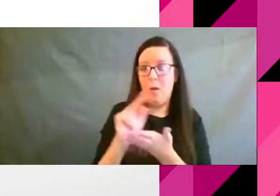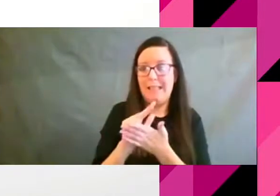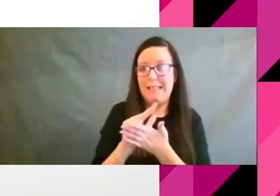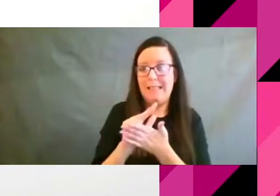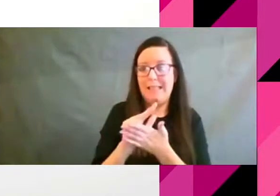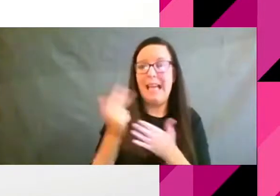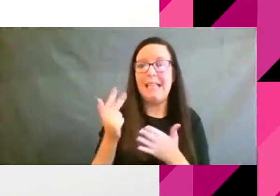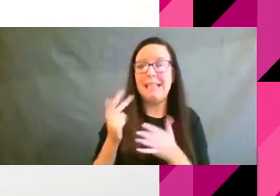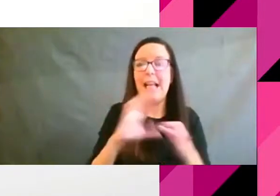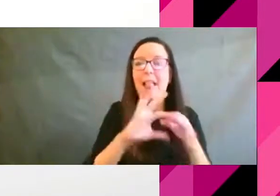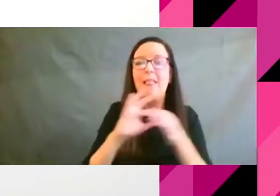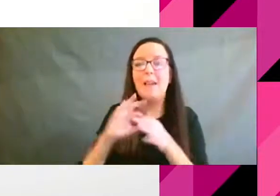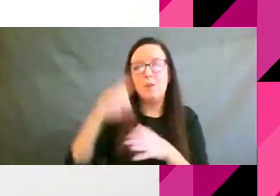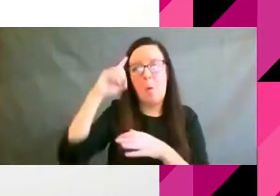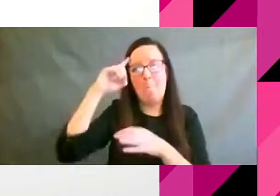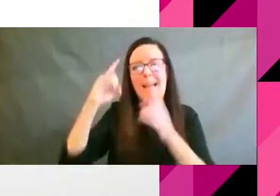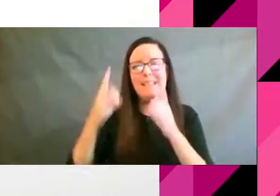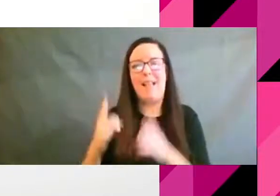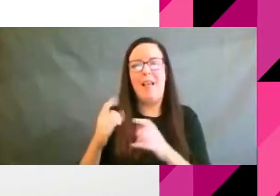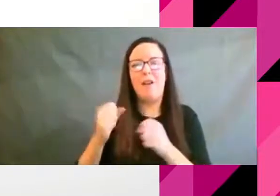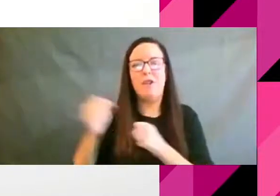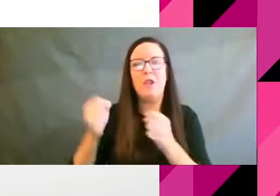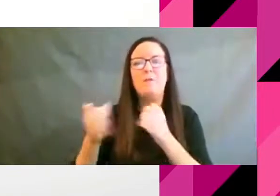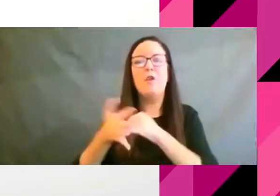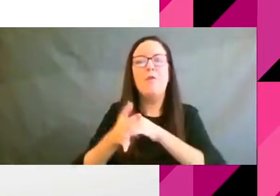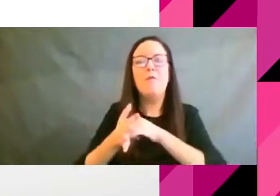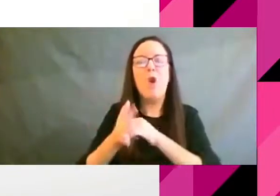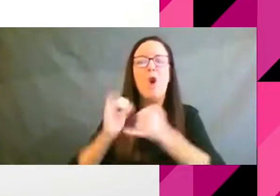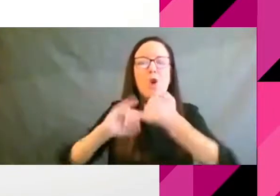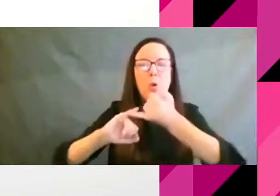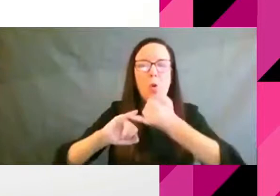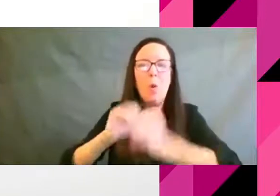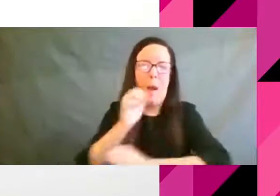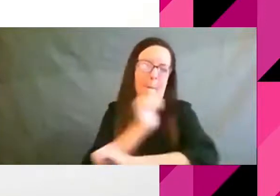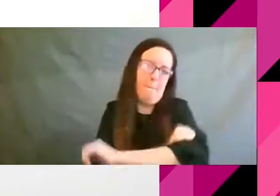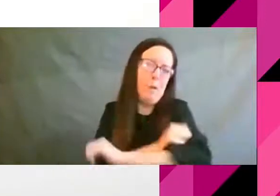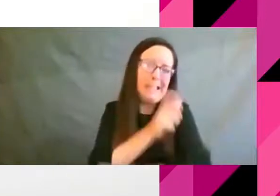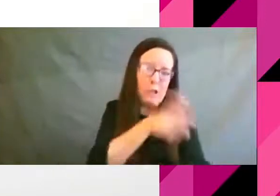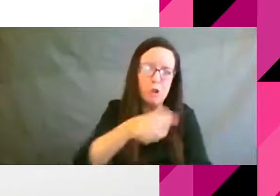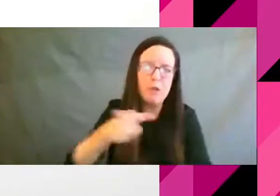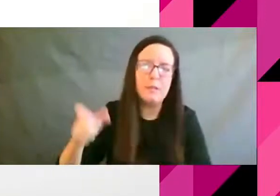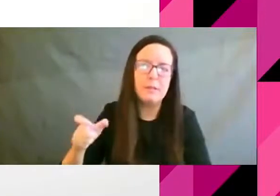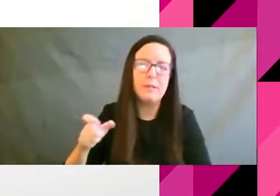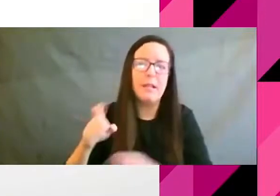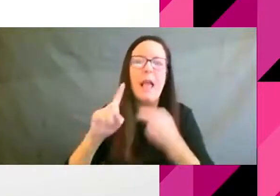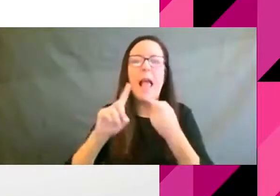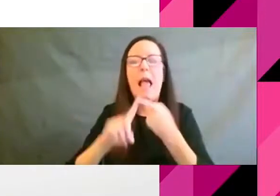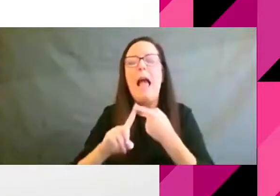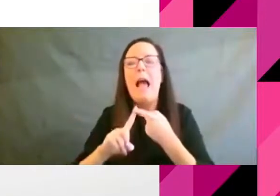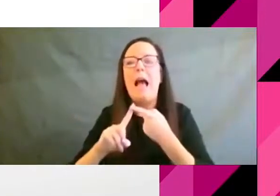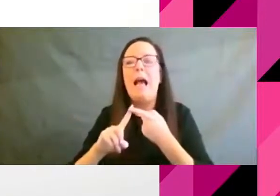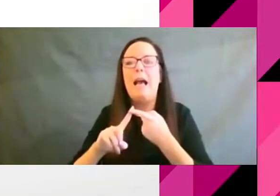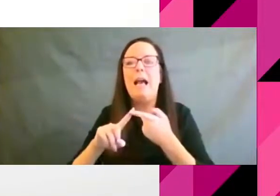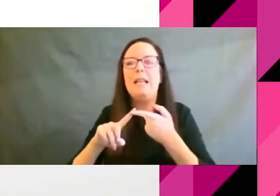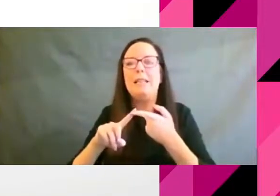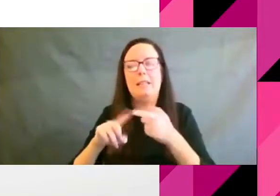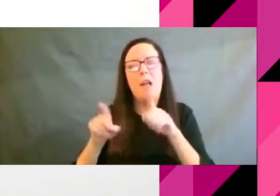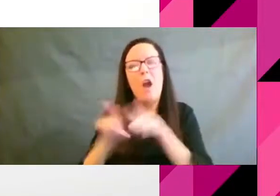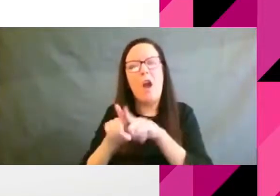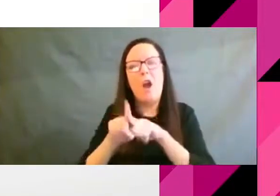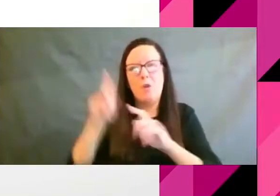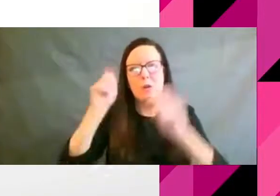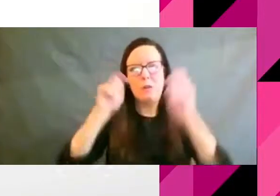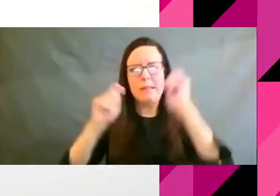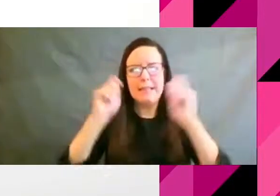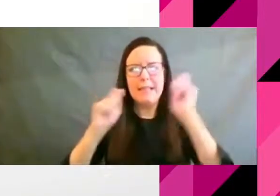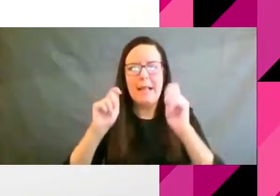health services for prisoners, individuals subject to community sanctions and post-release supervision. It also considered matters relating to